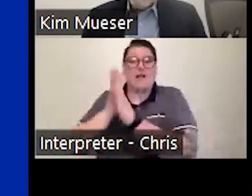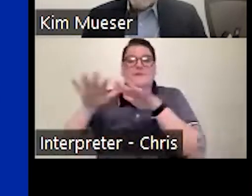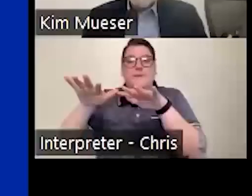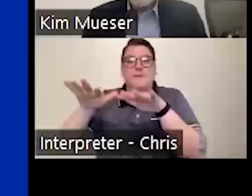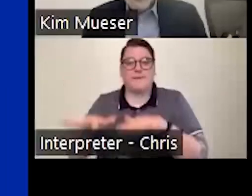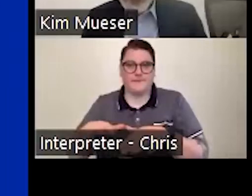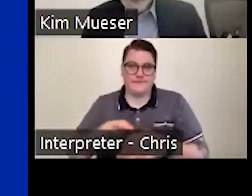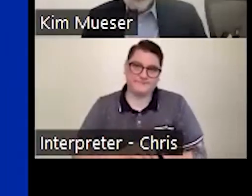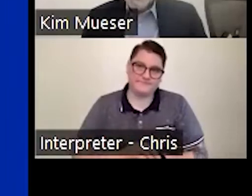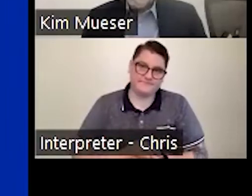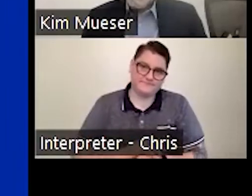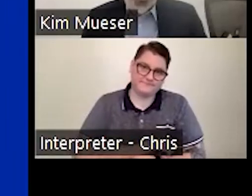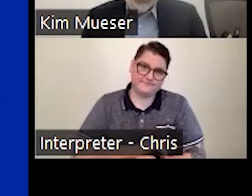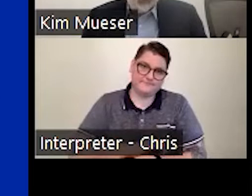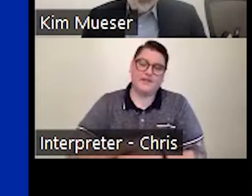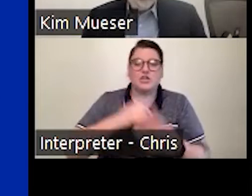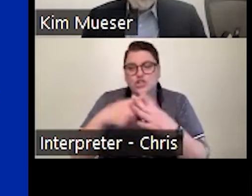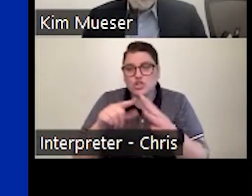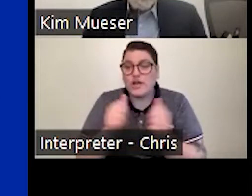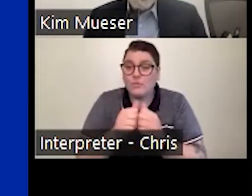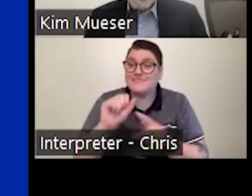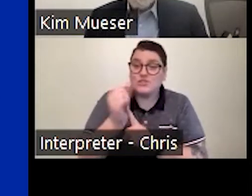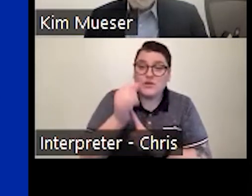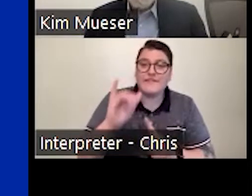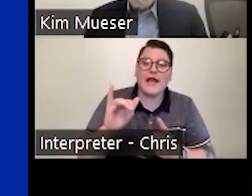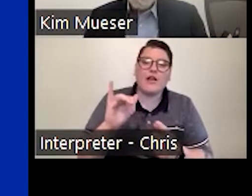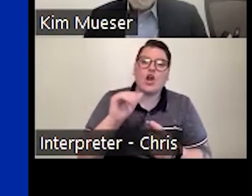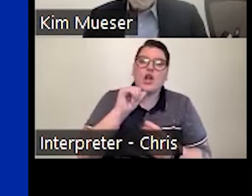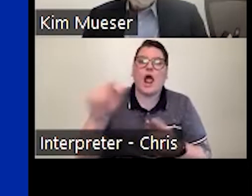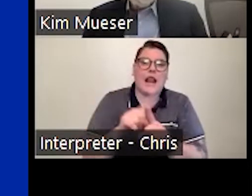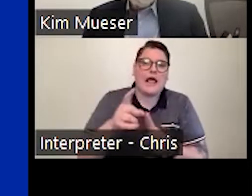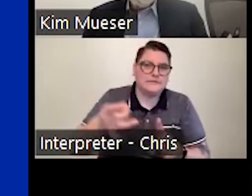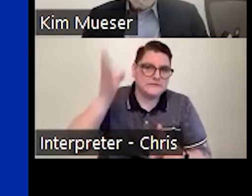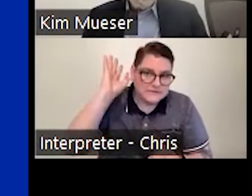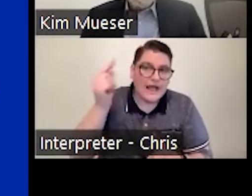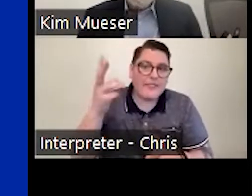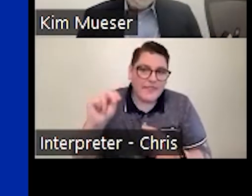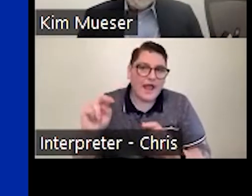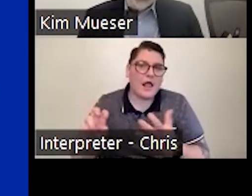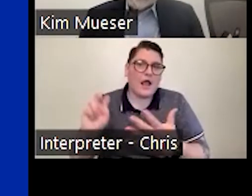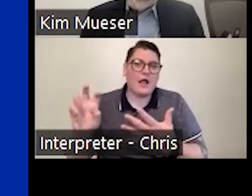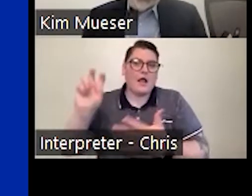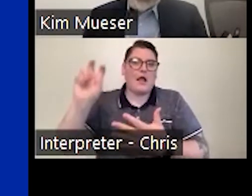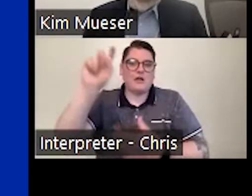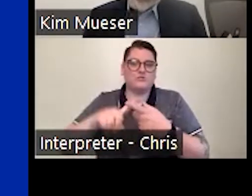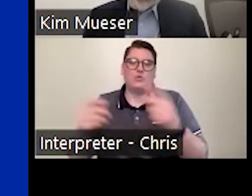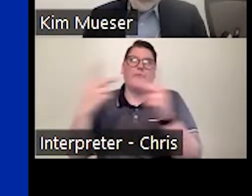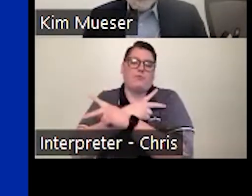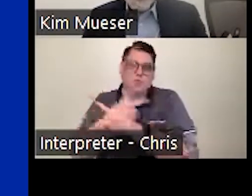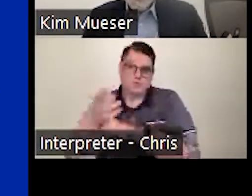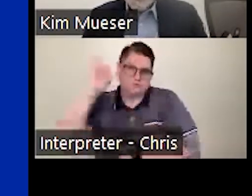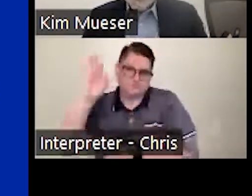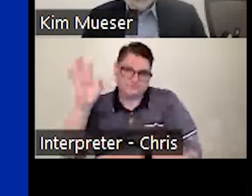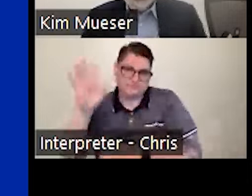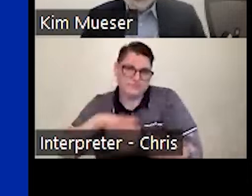with less frightening situations and working your way up the hierarchy. The other intervention is cognitive restructuring. And